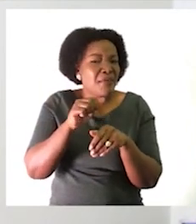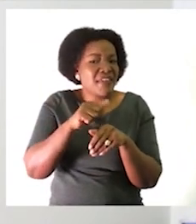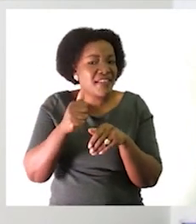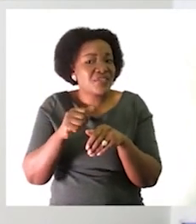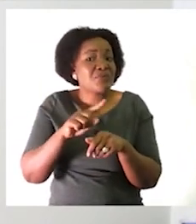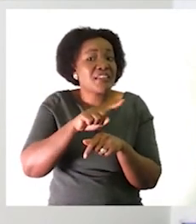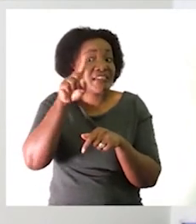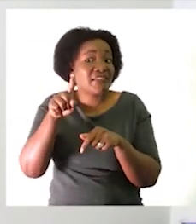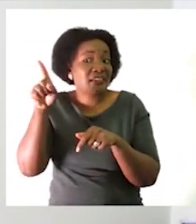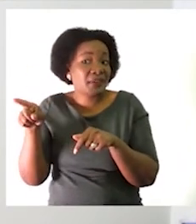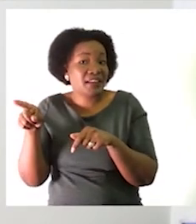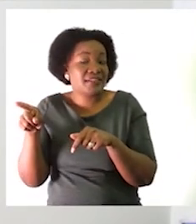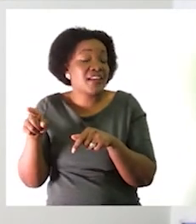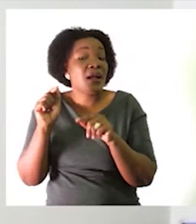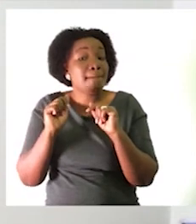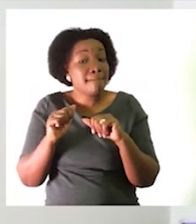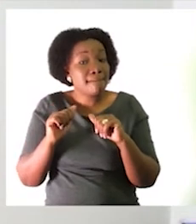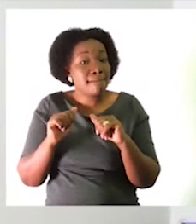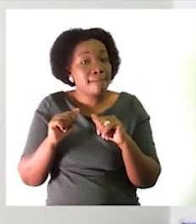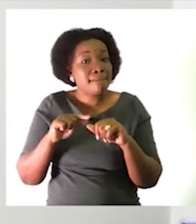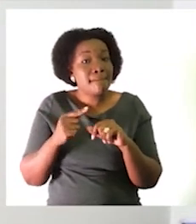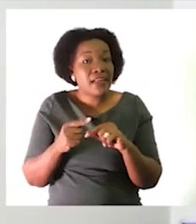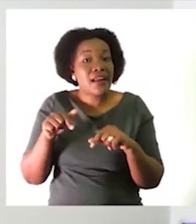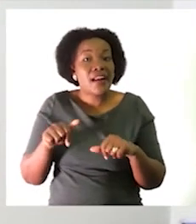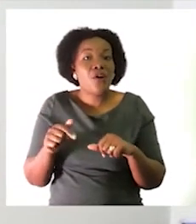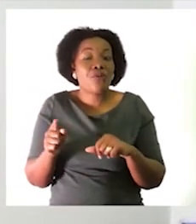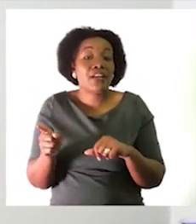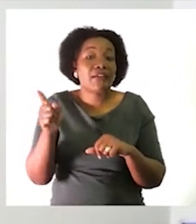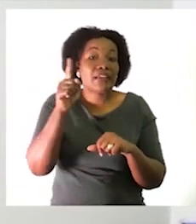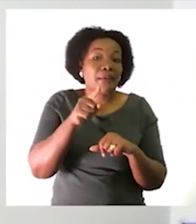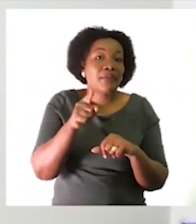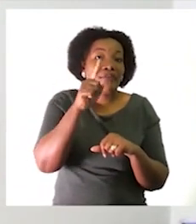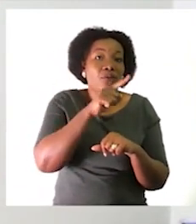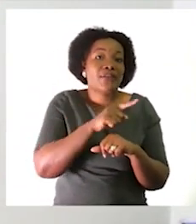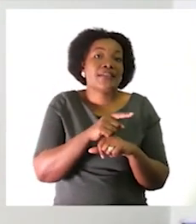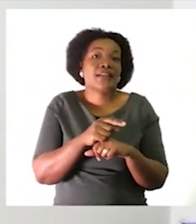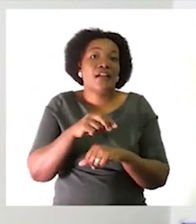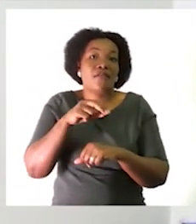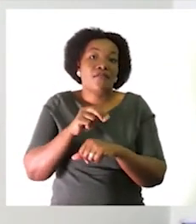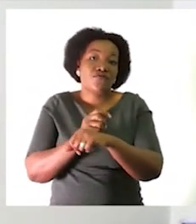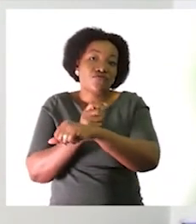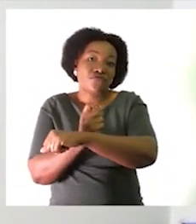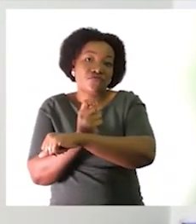places to your left side. And what are these places called? The units